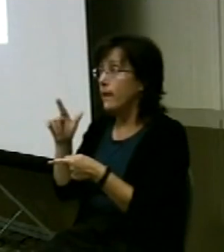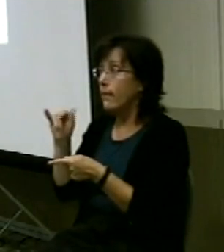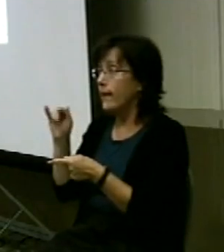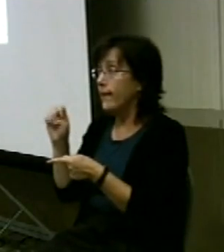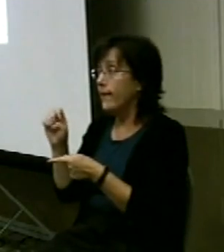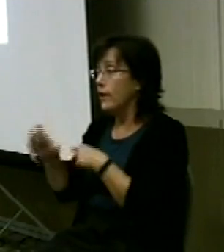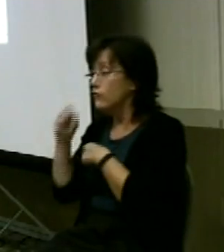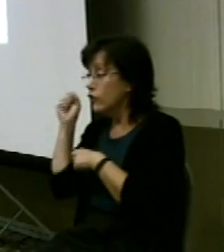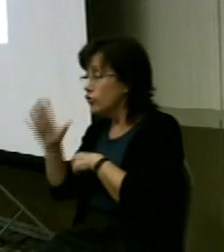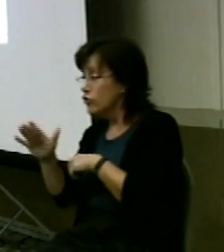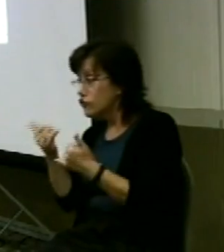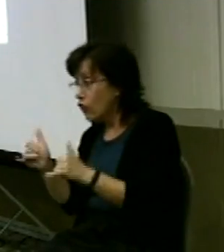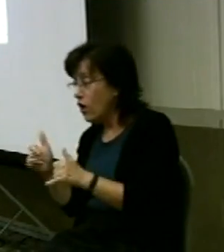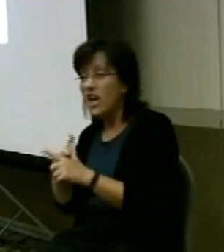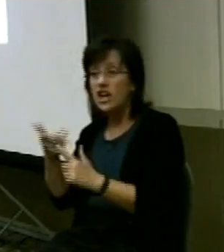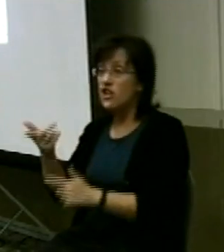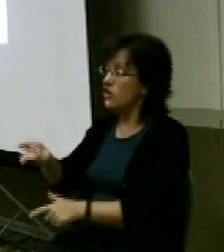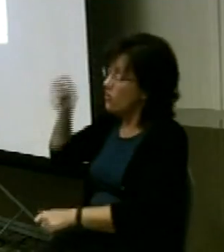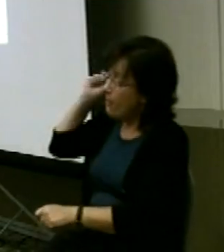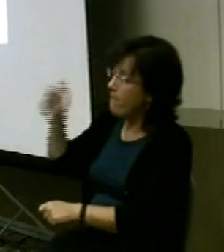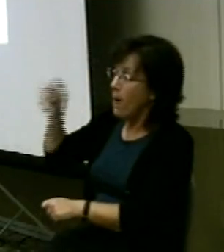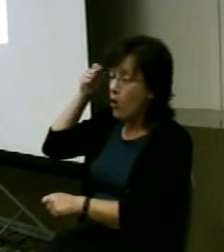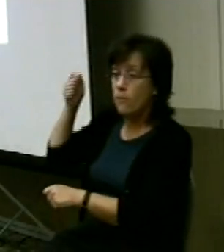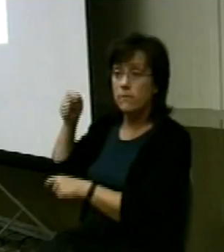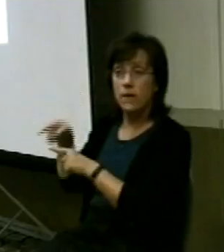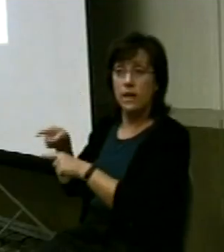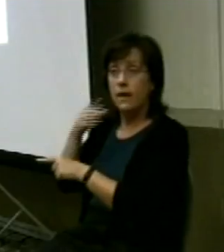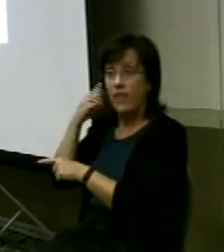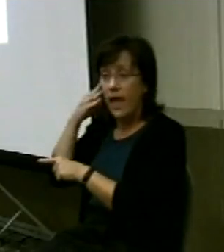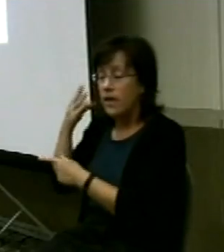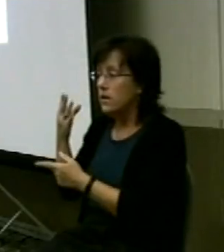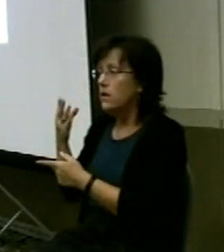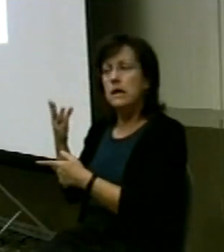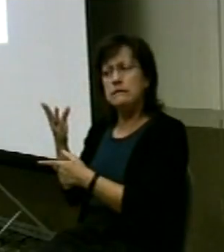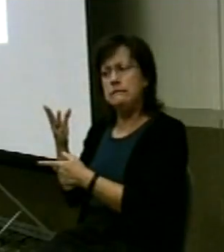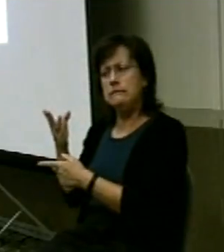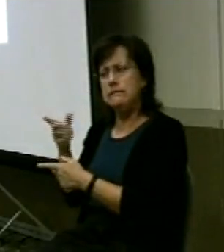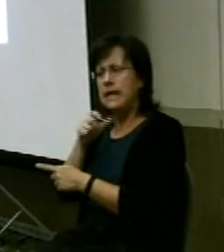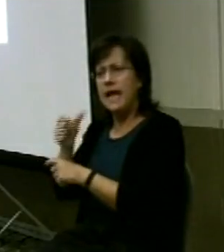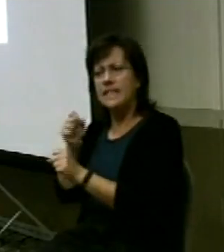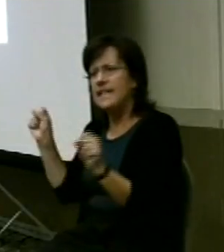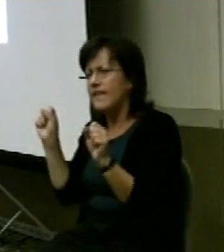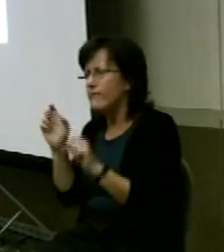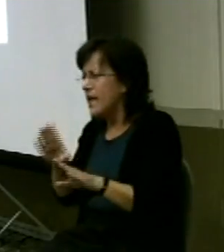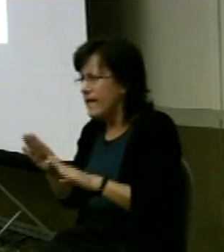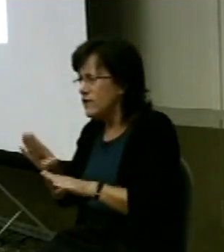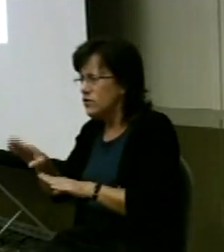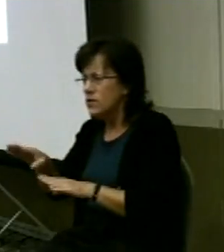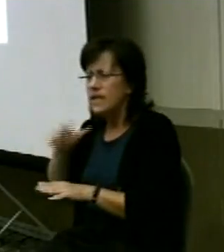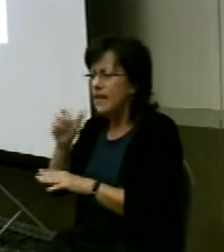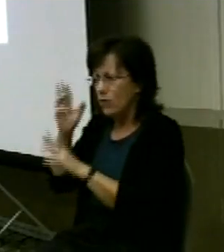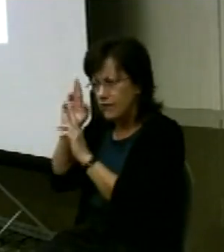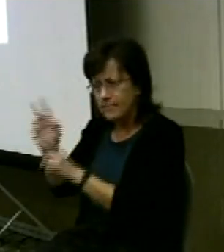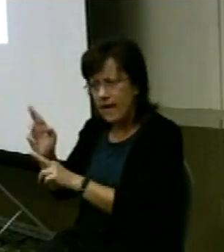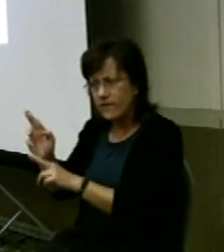your toy and you lobbed him upside the head? Well, that's not safe behavior or that's not respectful behavior. And really